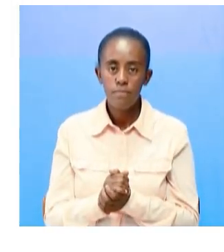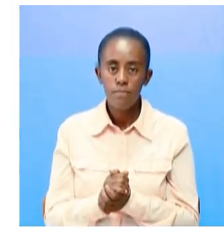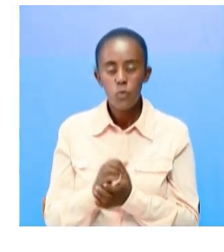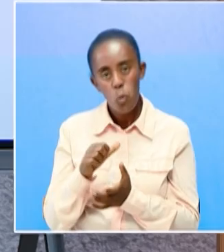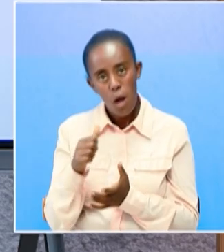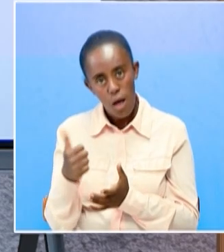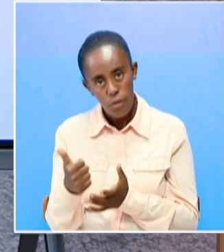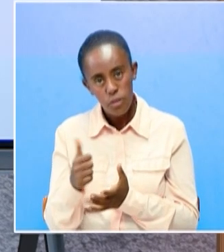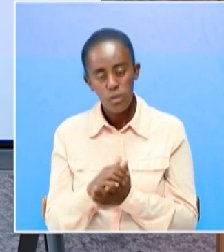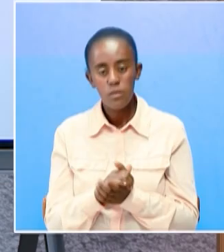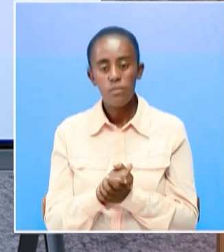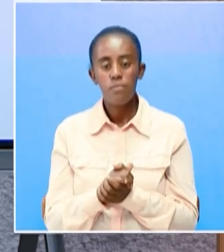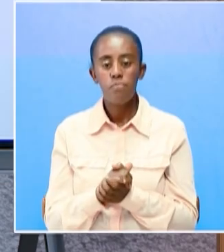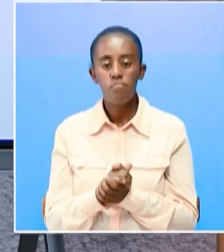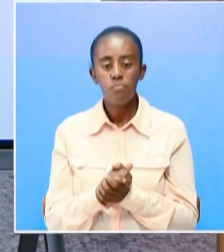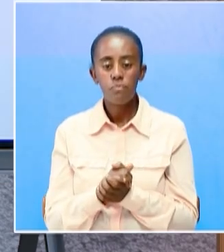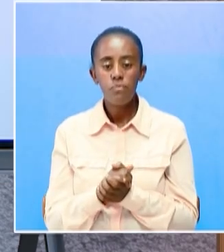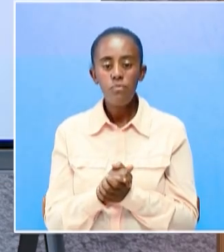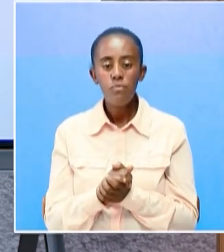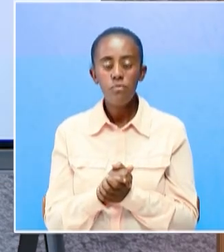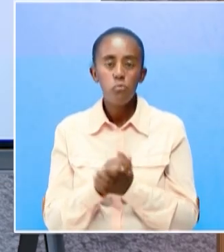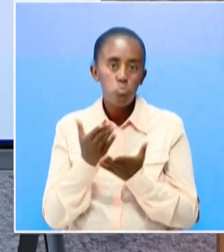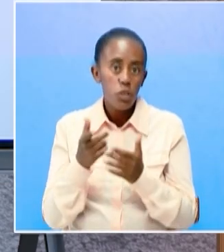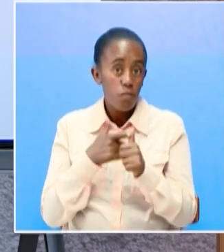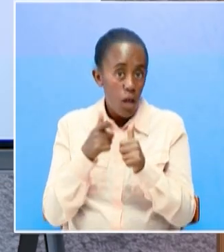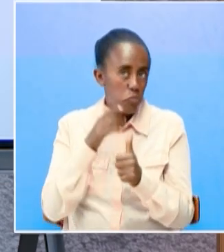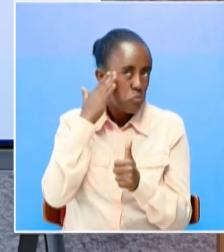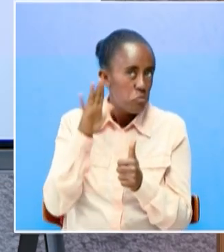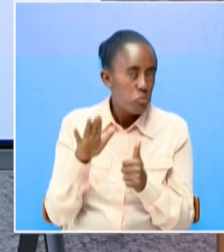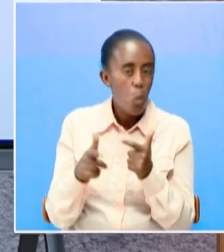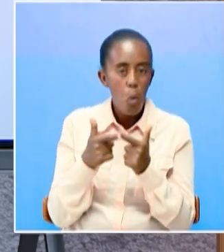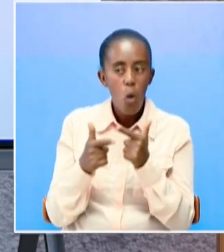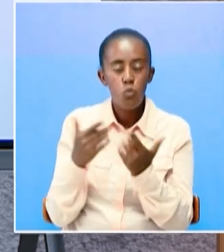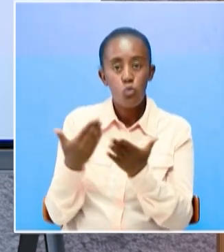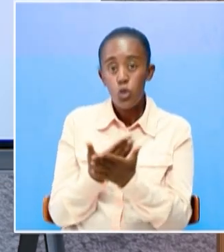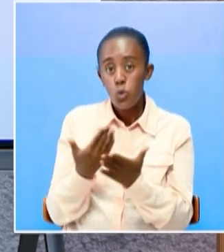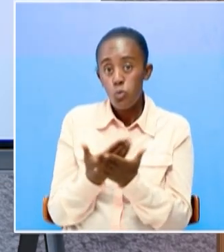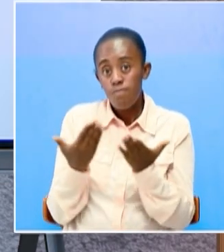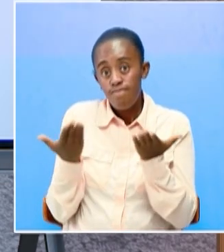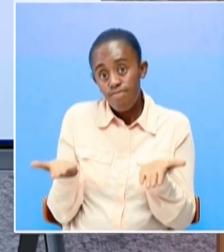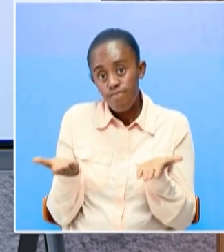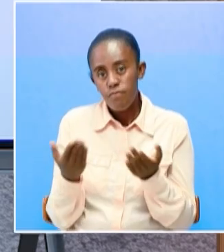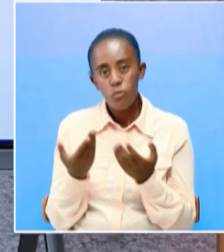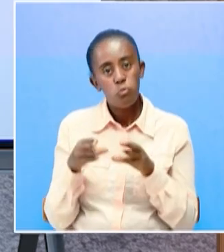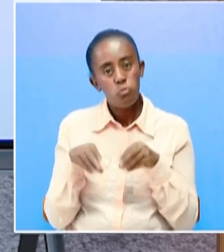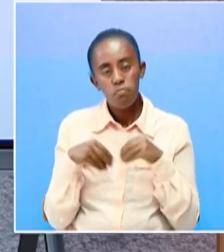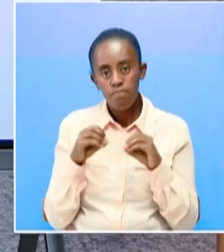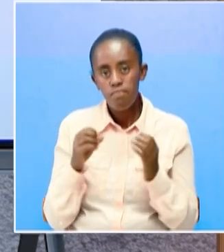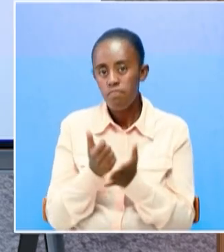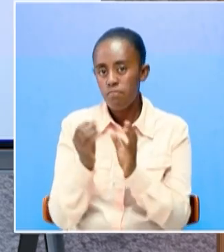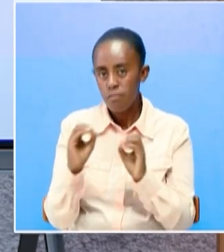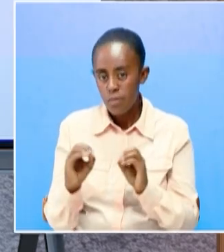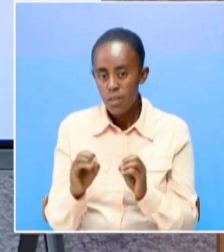others. Maybe if you don't know, if you are new, you can refuse. So now it is time